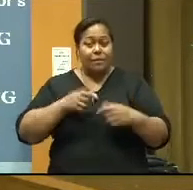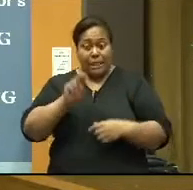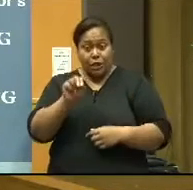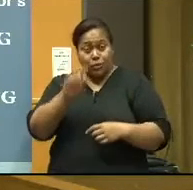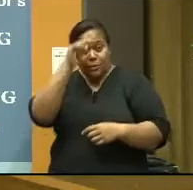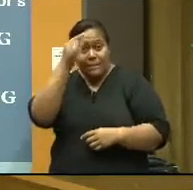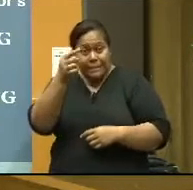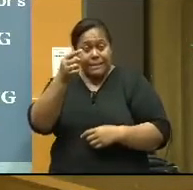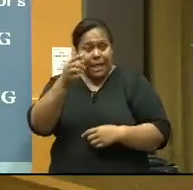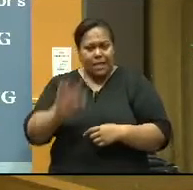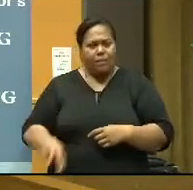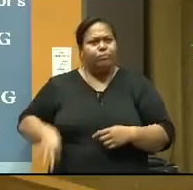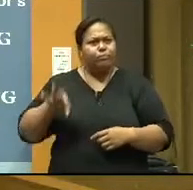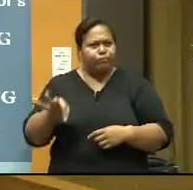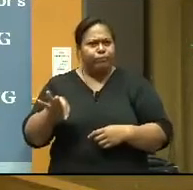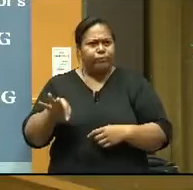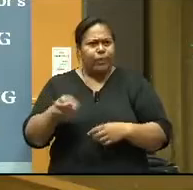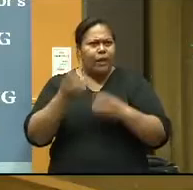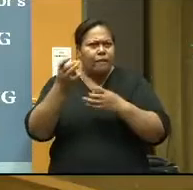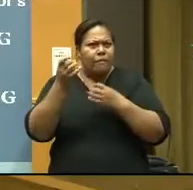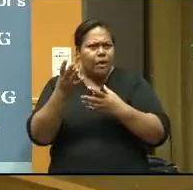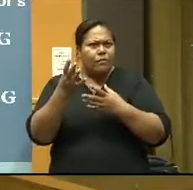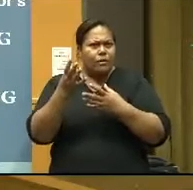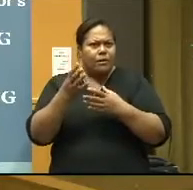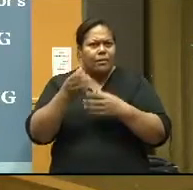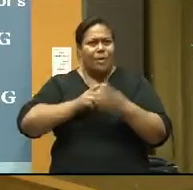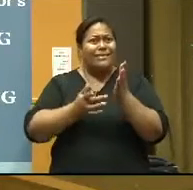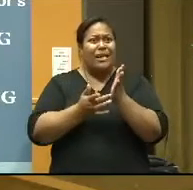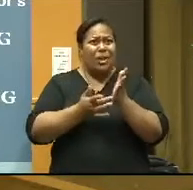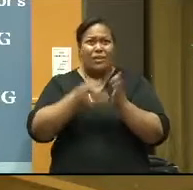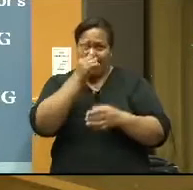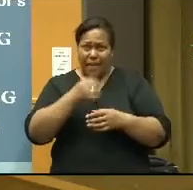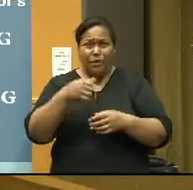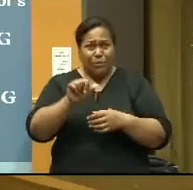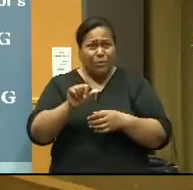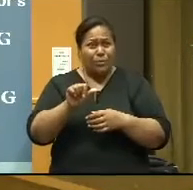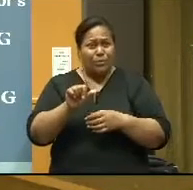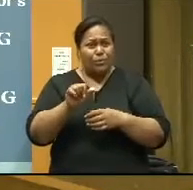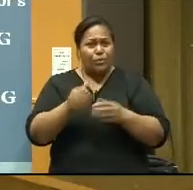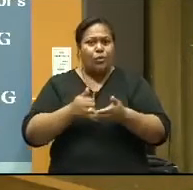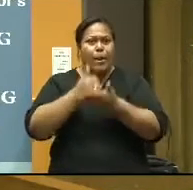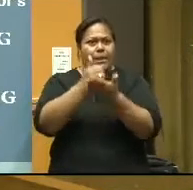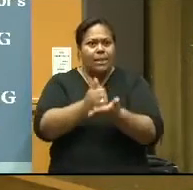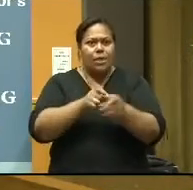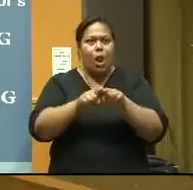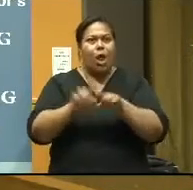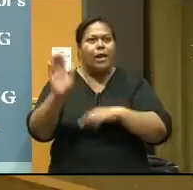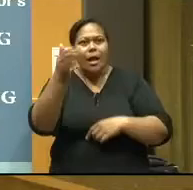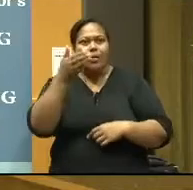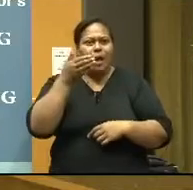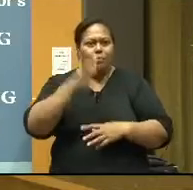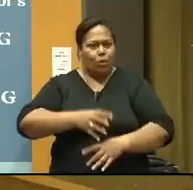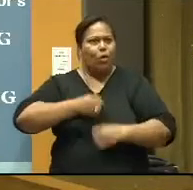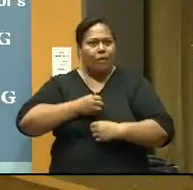understand how the affordances of contemporary information and communication technologies can be used to assess learning outcomes with confidence